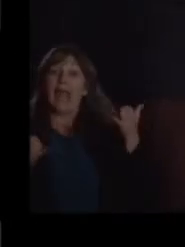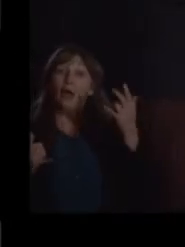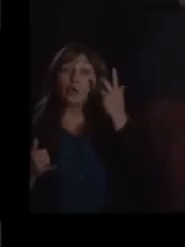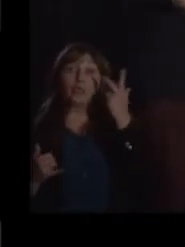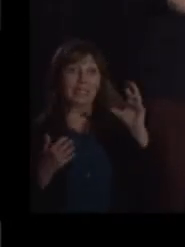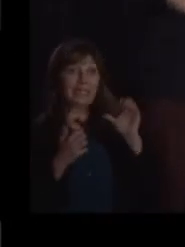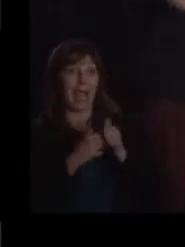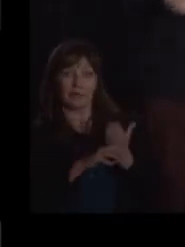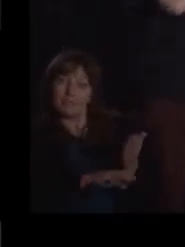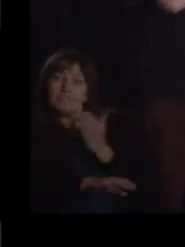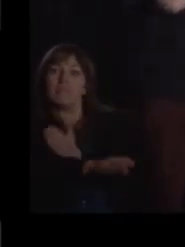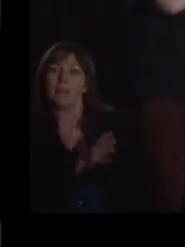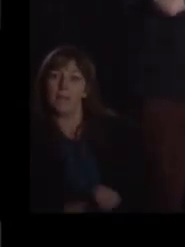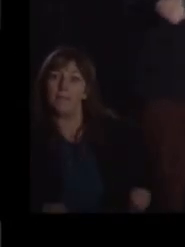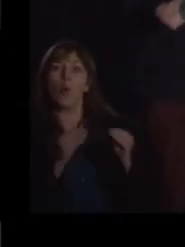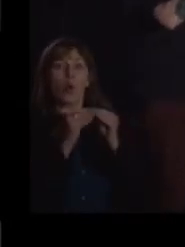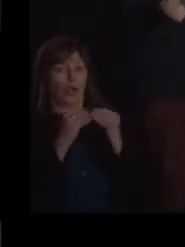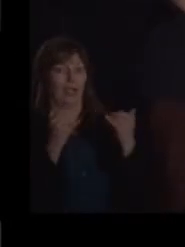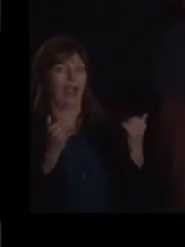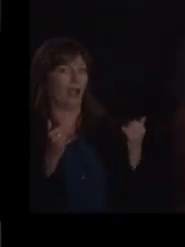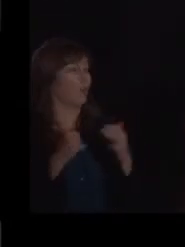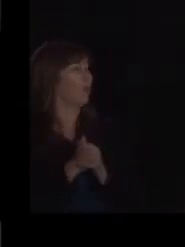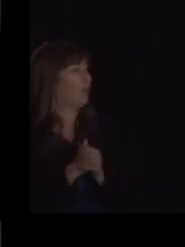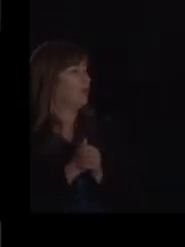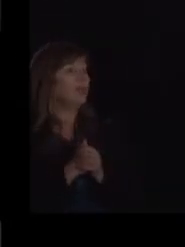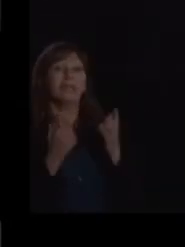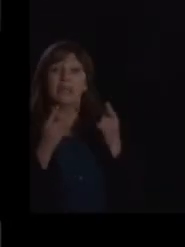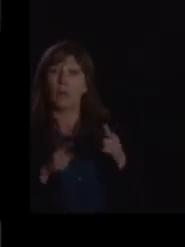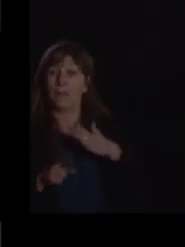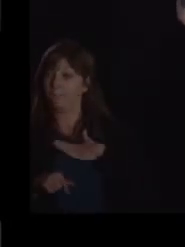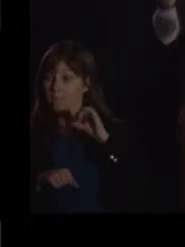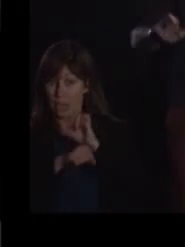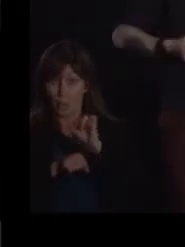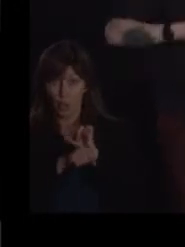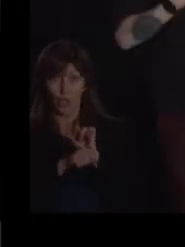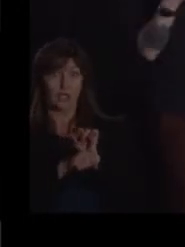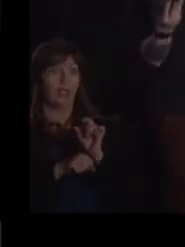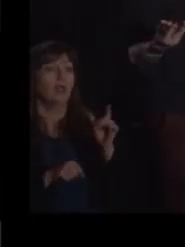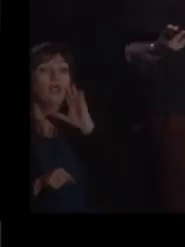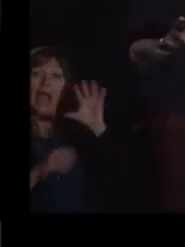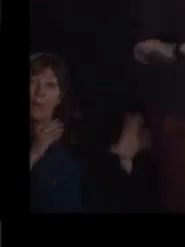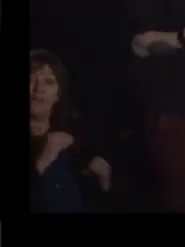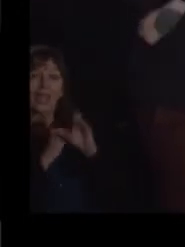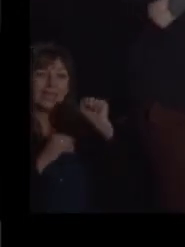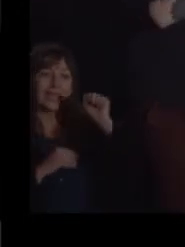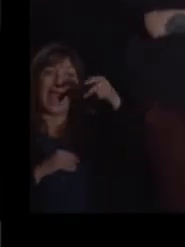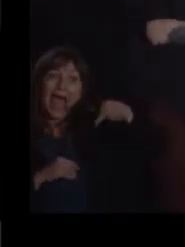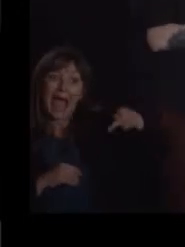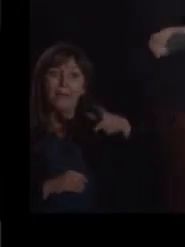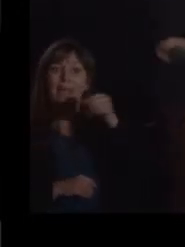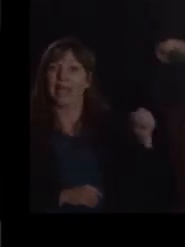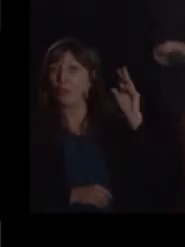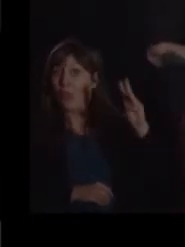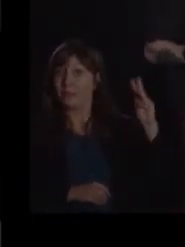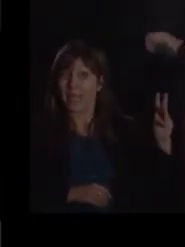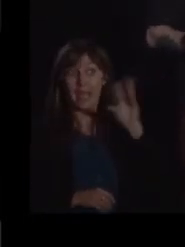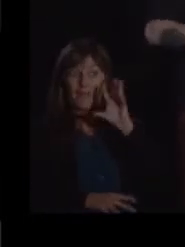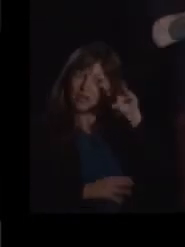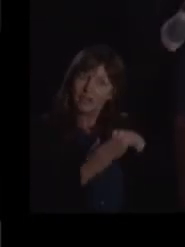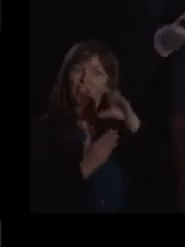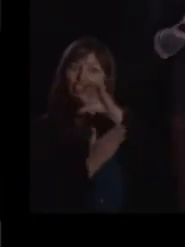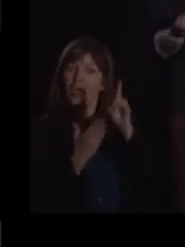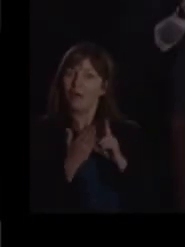because we ended up at work doing the official app and the official website and stuff that I got to design and direct.